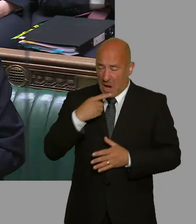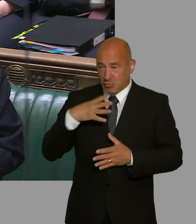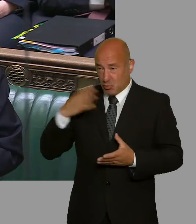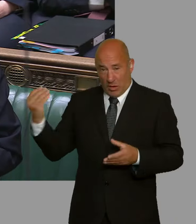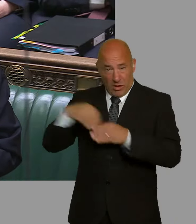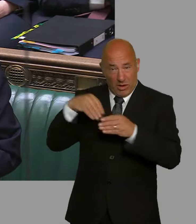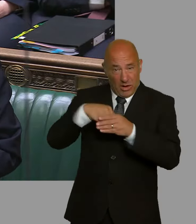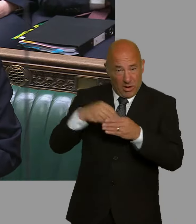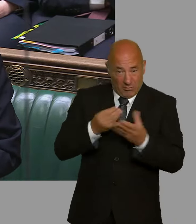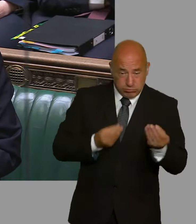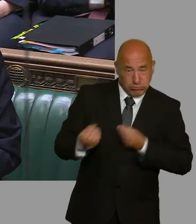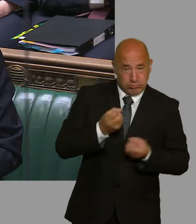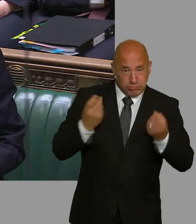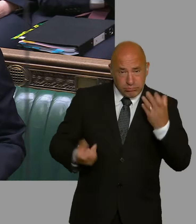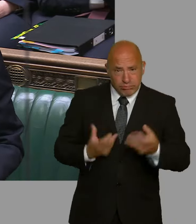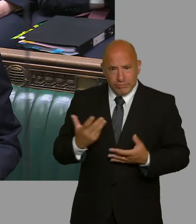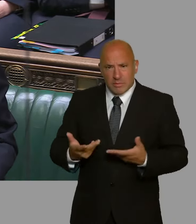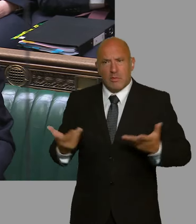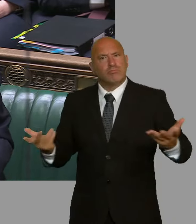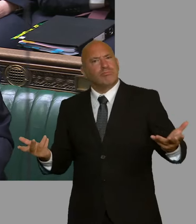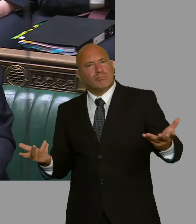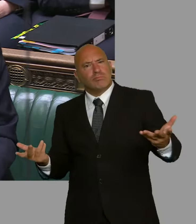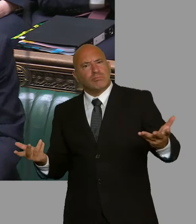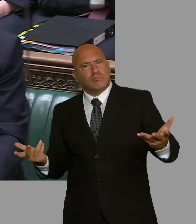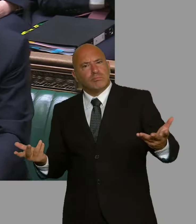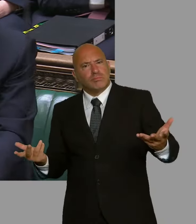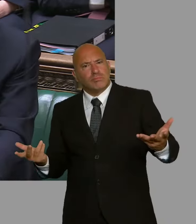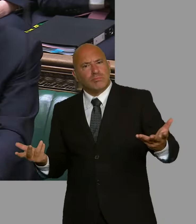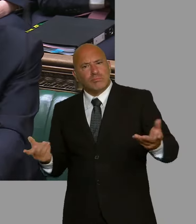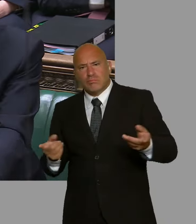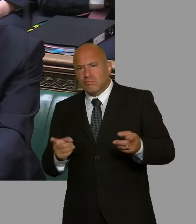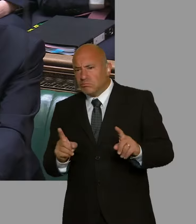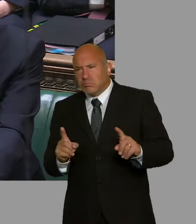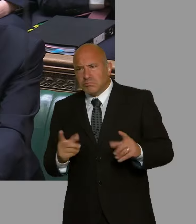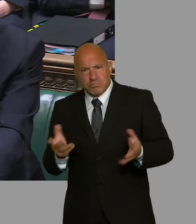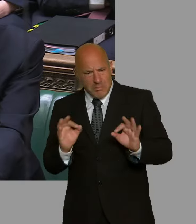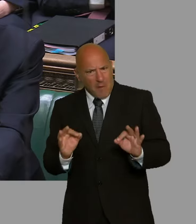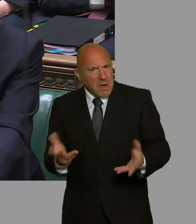2012 Olympics in London, and we all remember it.